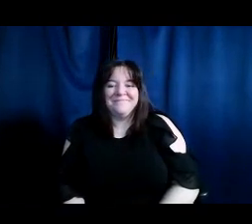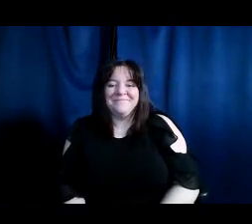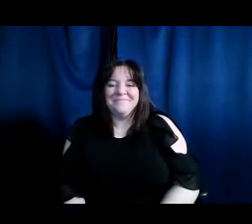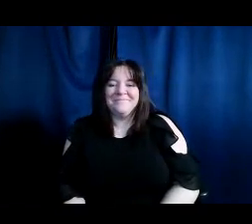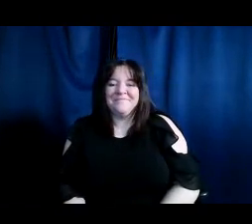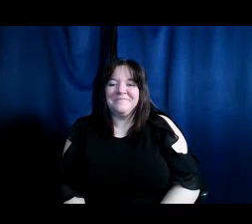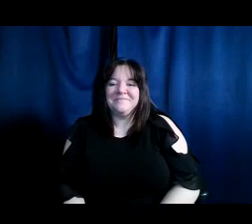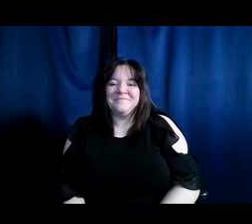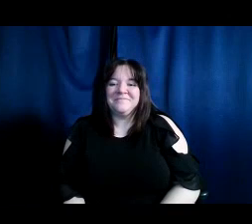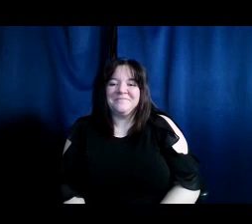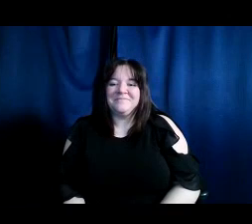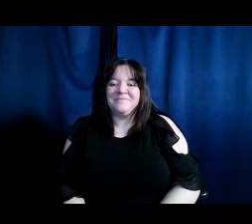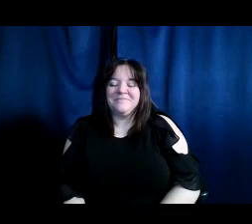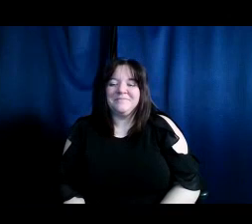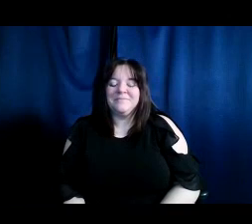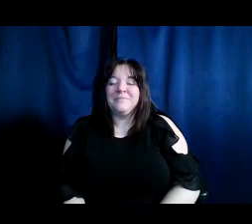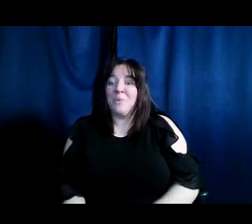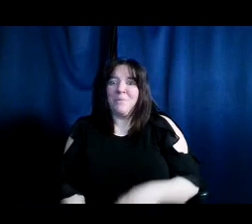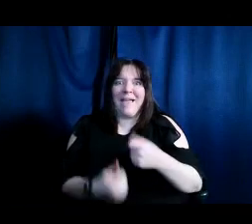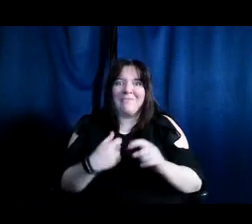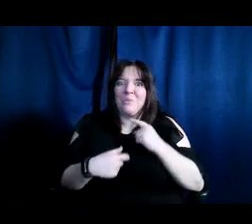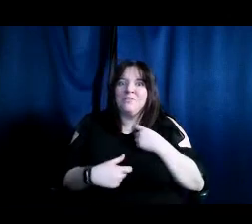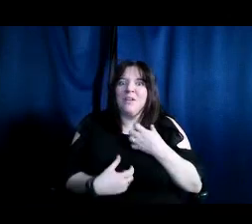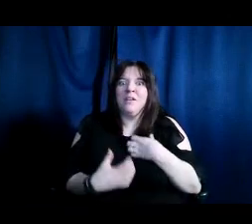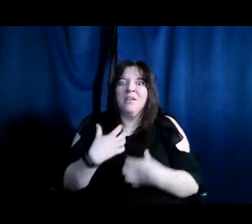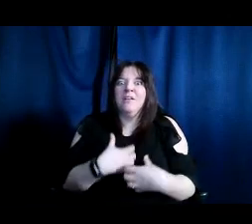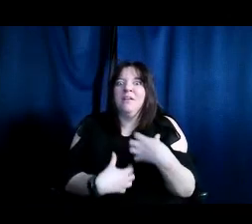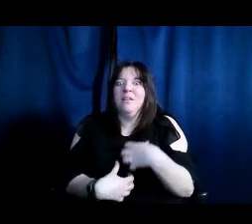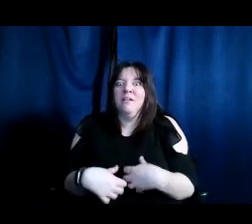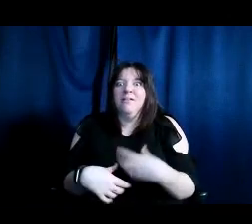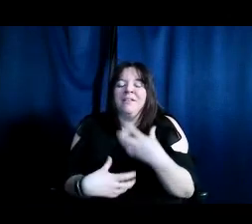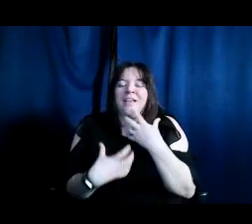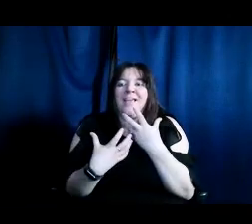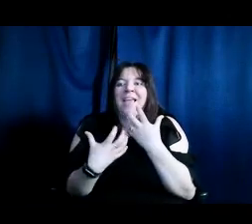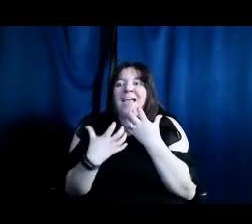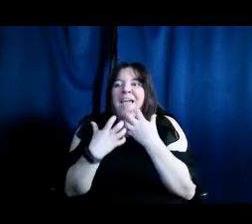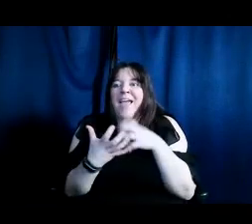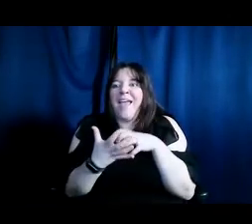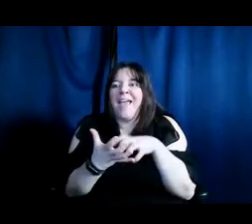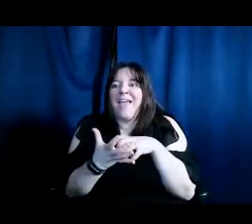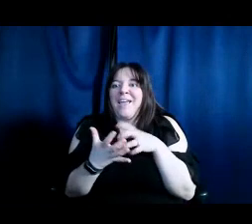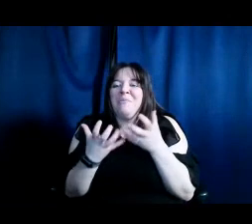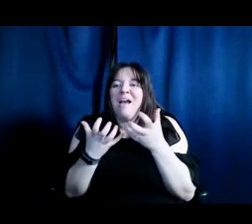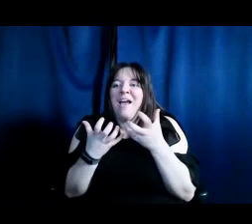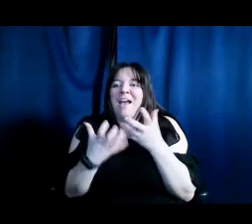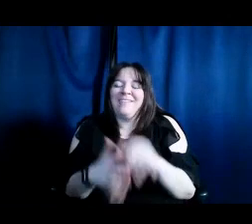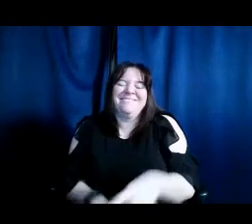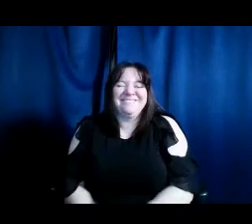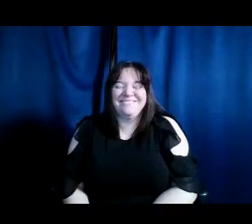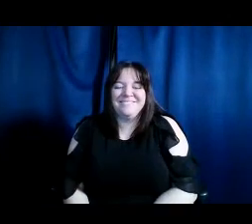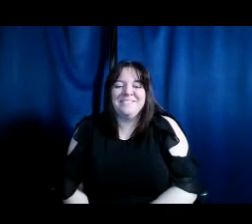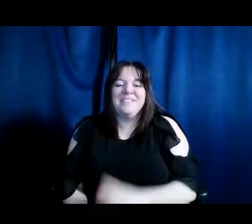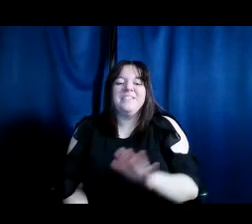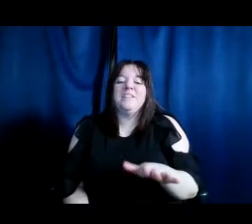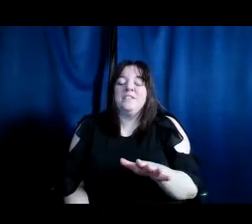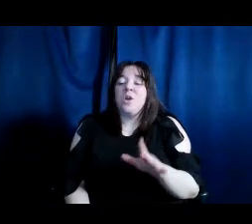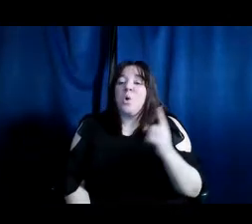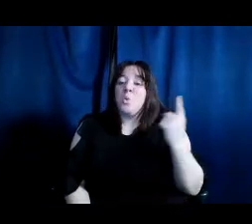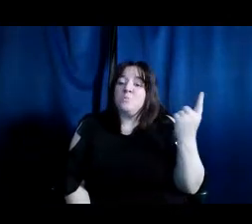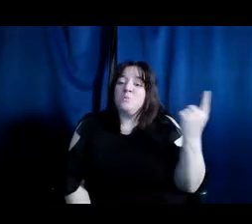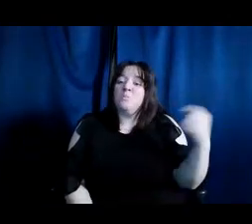So everybody's talking about cake now. But one of the things that stood out to someone is audio